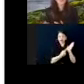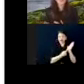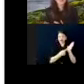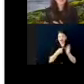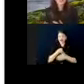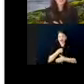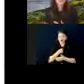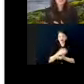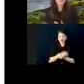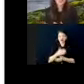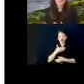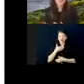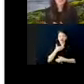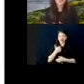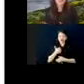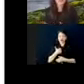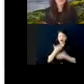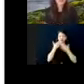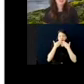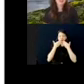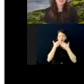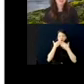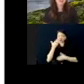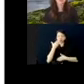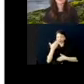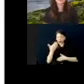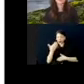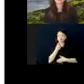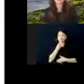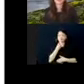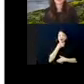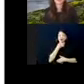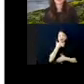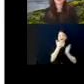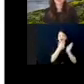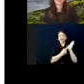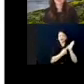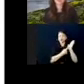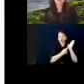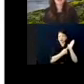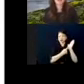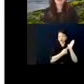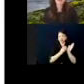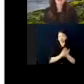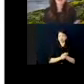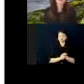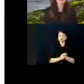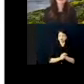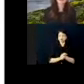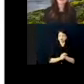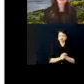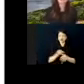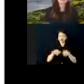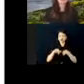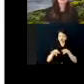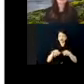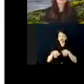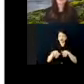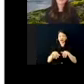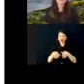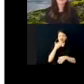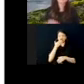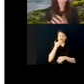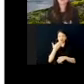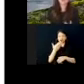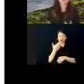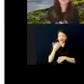about the presentation by going to Menti and entering your questions in the chat box. I think we're now going to turn it over to